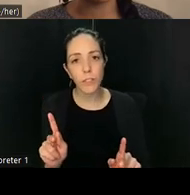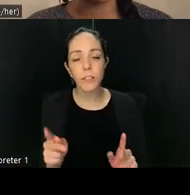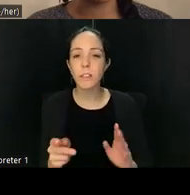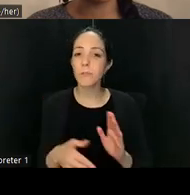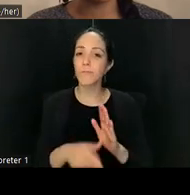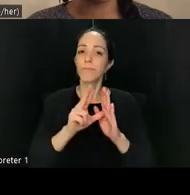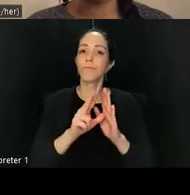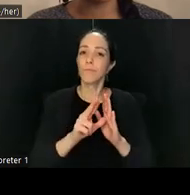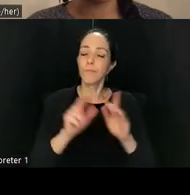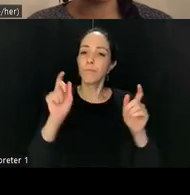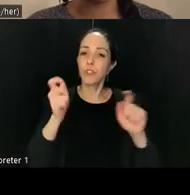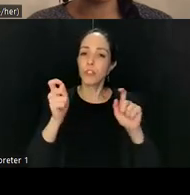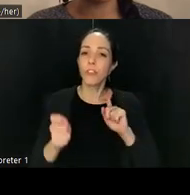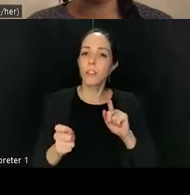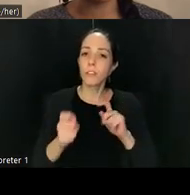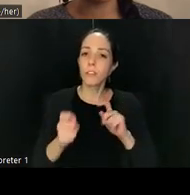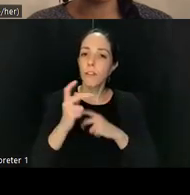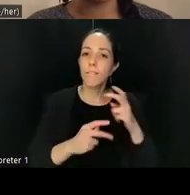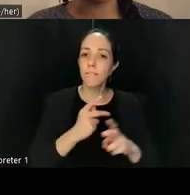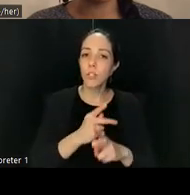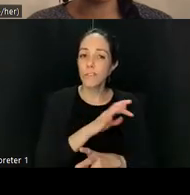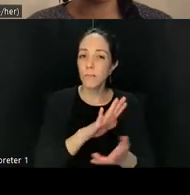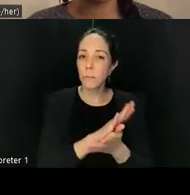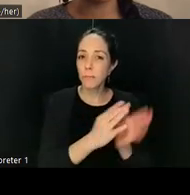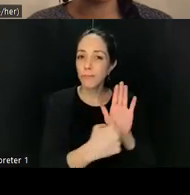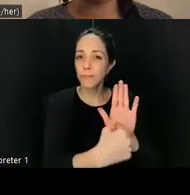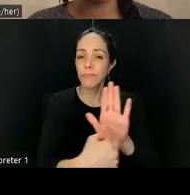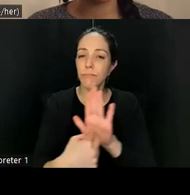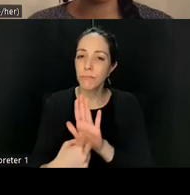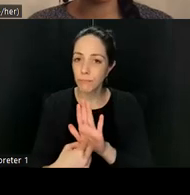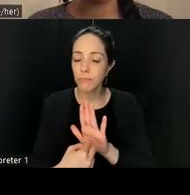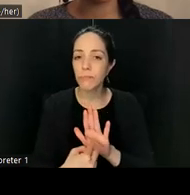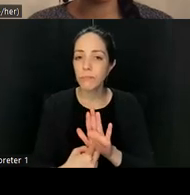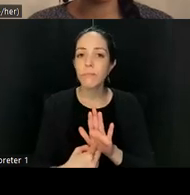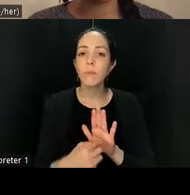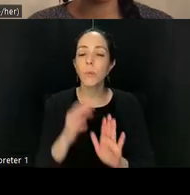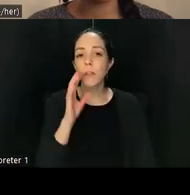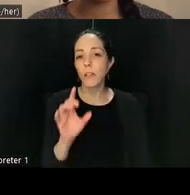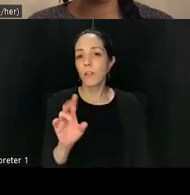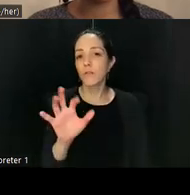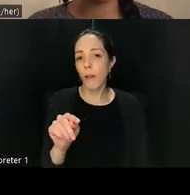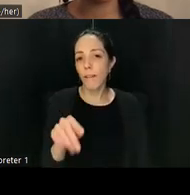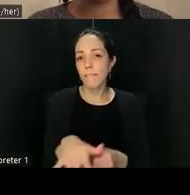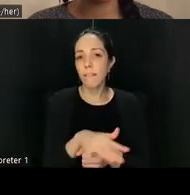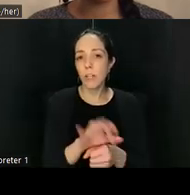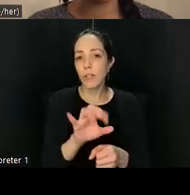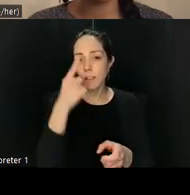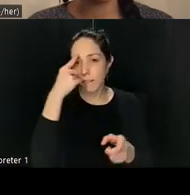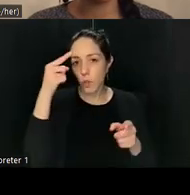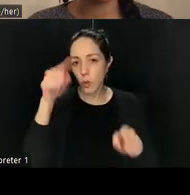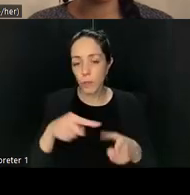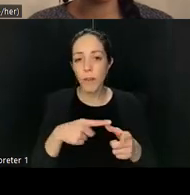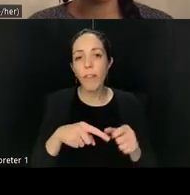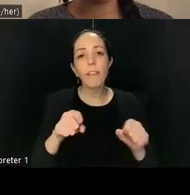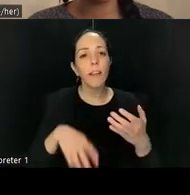revised version of this text, which would be in the form of draft areas of agreement, as well as to add to it with